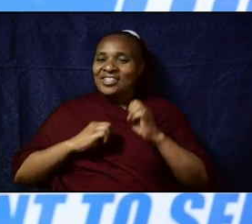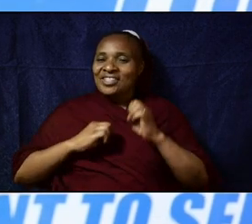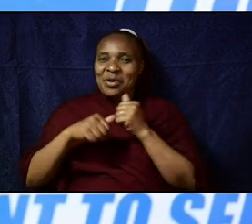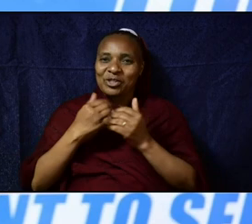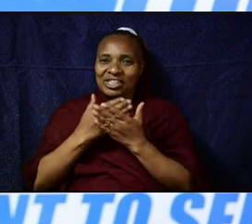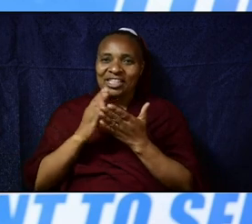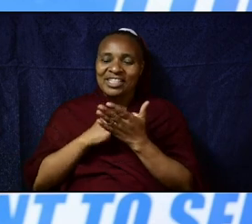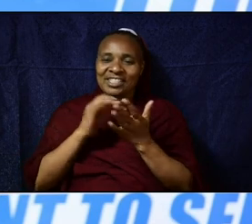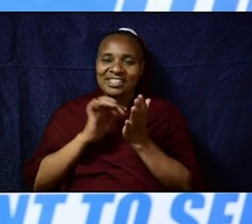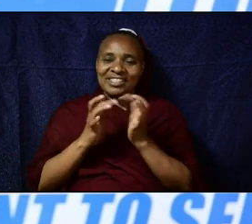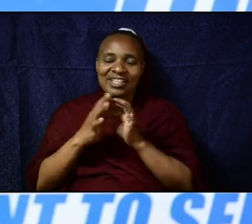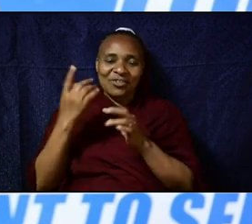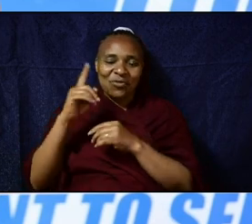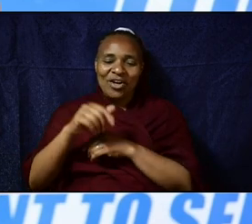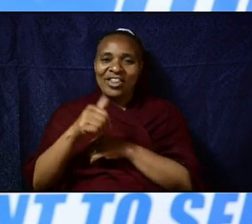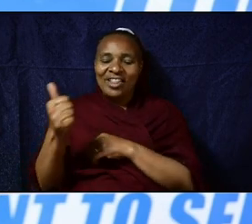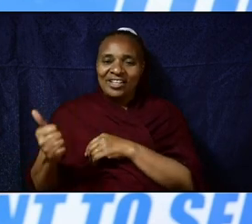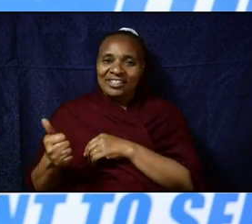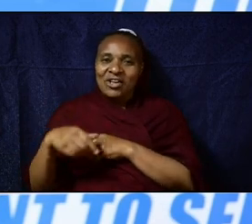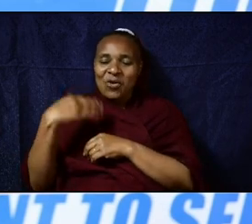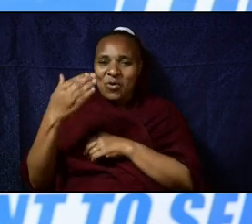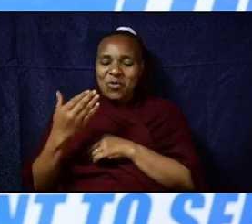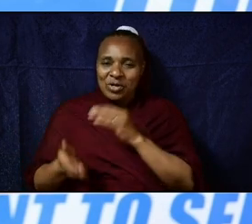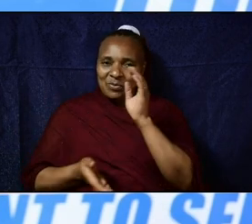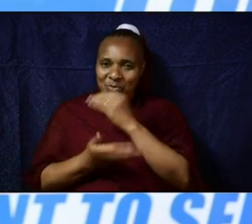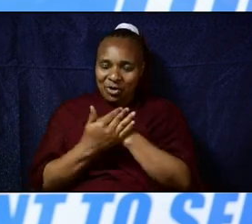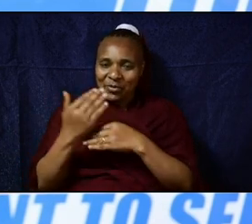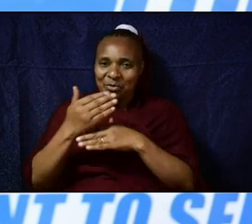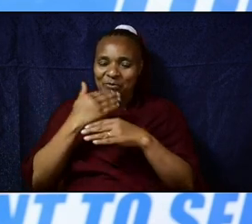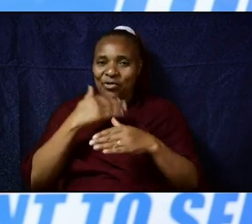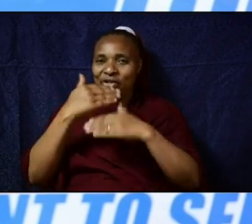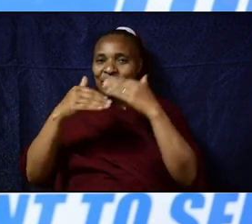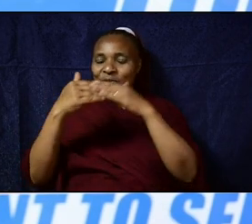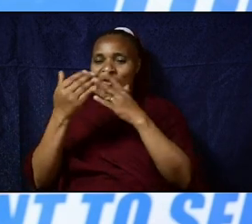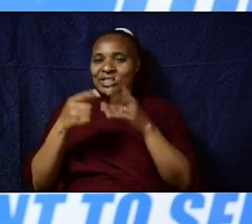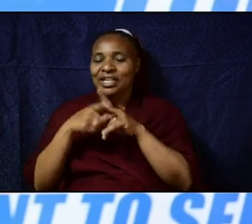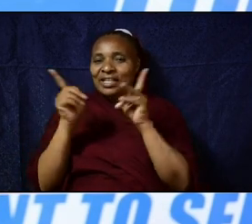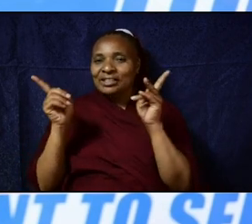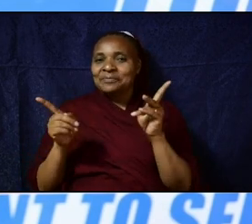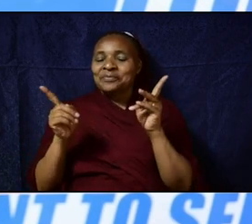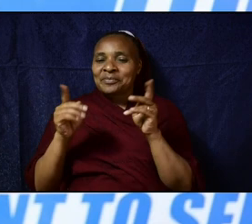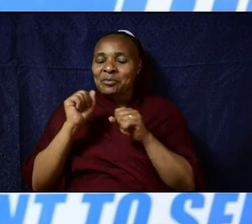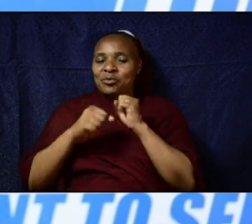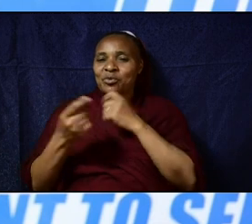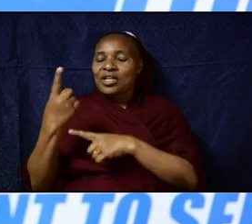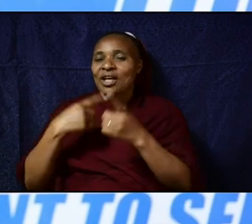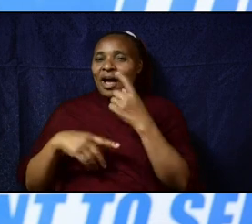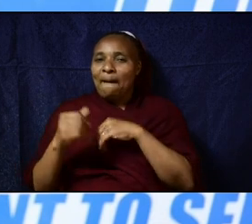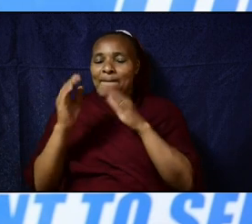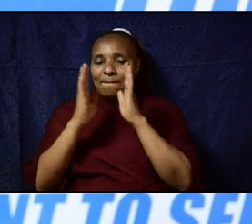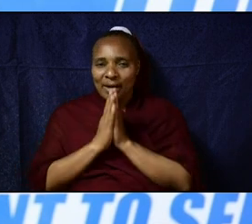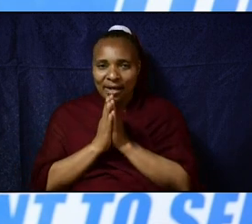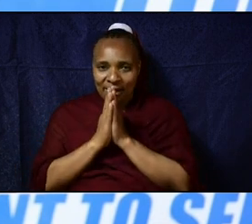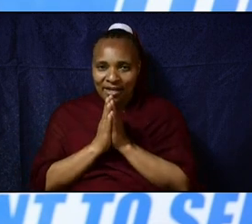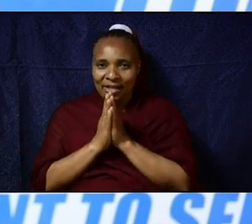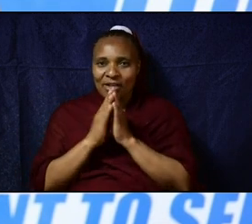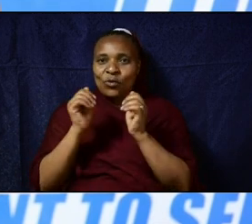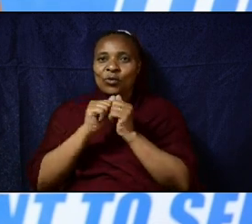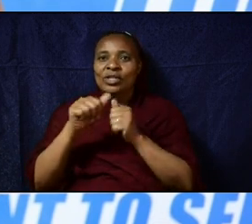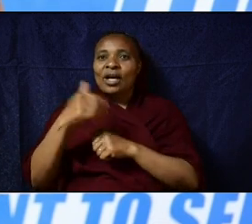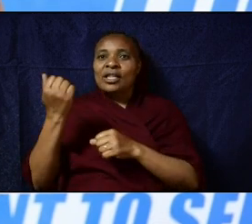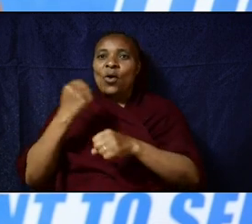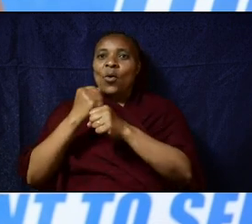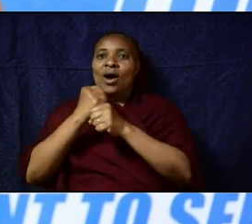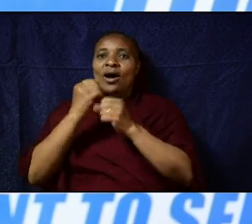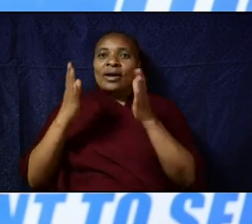sharing Jesus' love with others. So every morning before the construction began, they would come and pray with all the